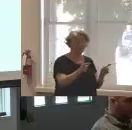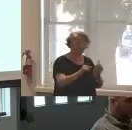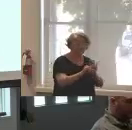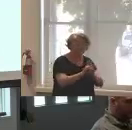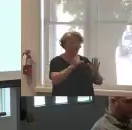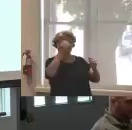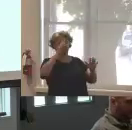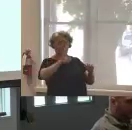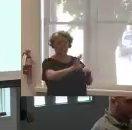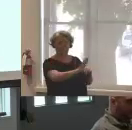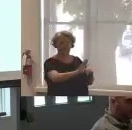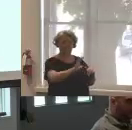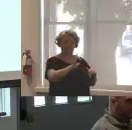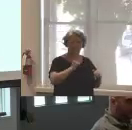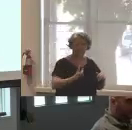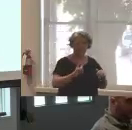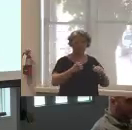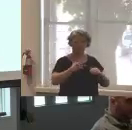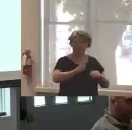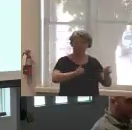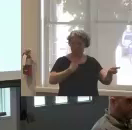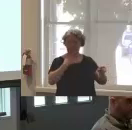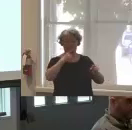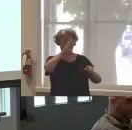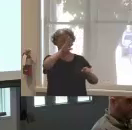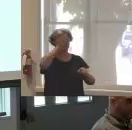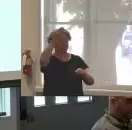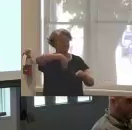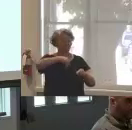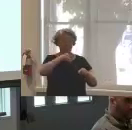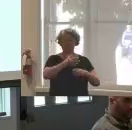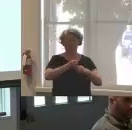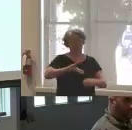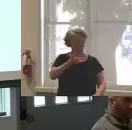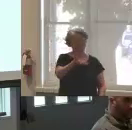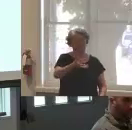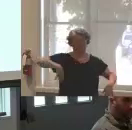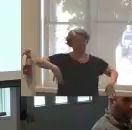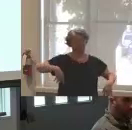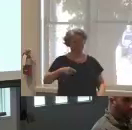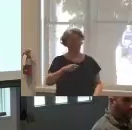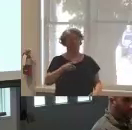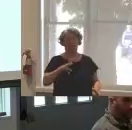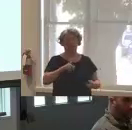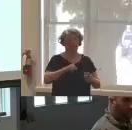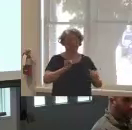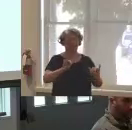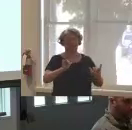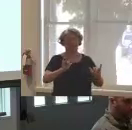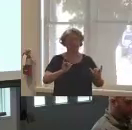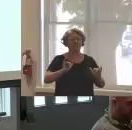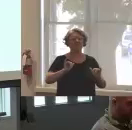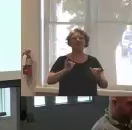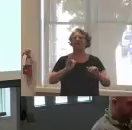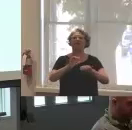client who's queer, who's trans. They just do not feel safe to disclose that information to you. Also use they as